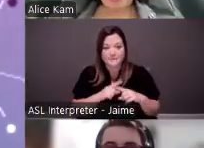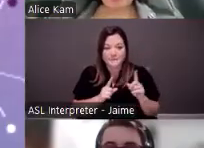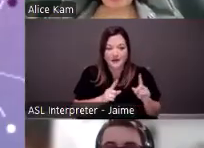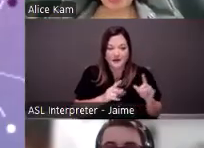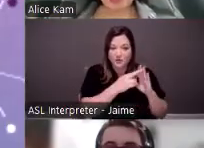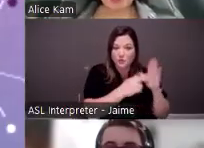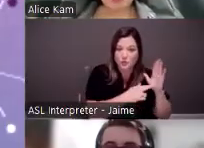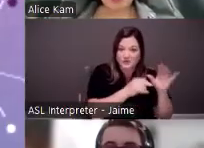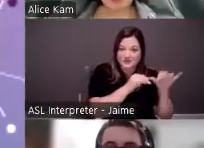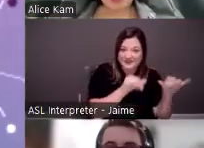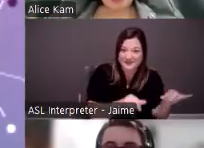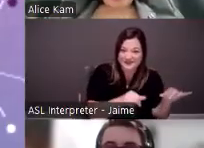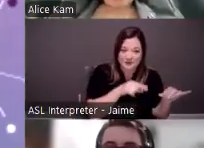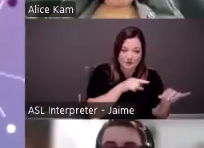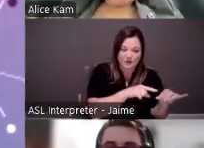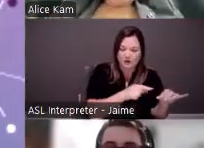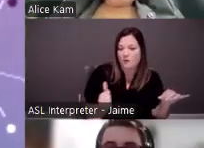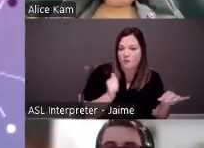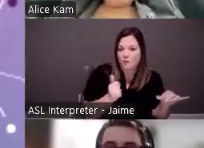allow us to be understood.